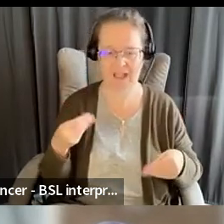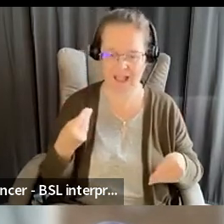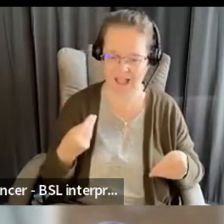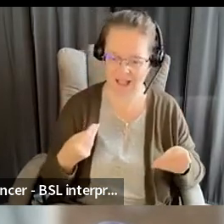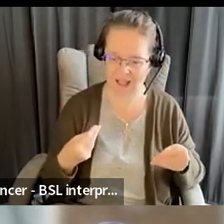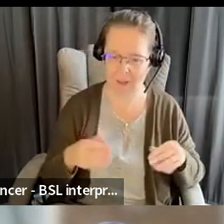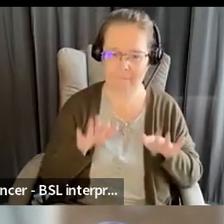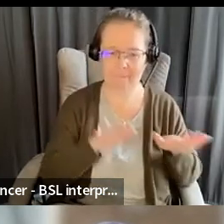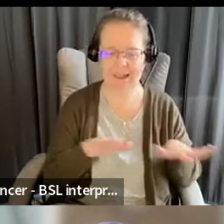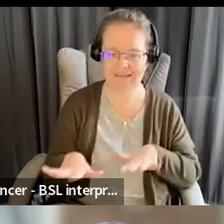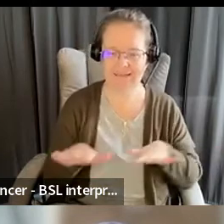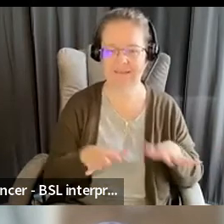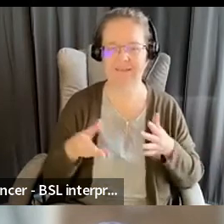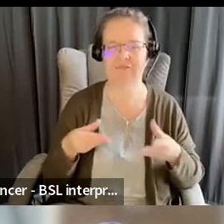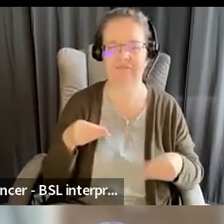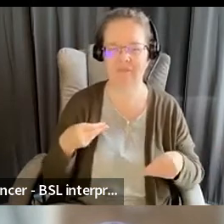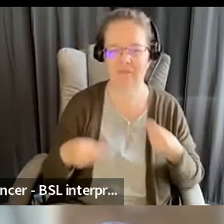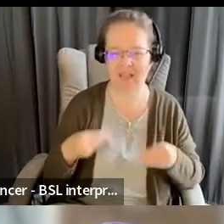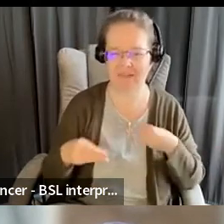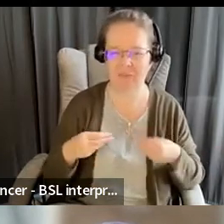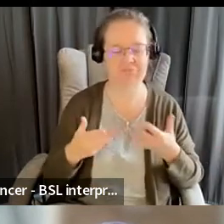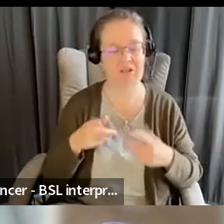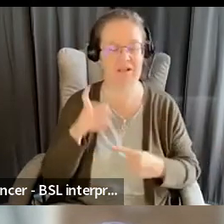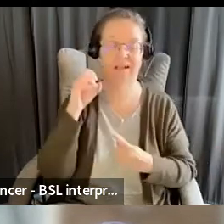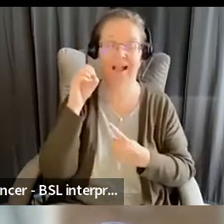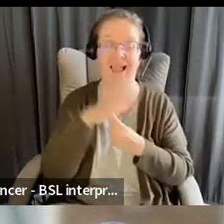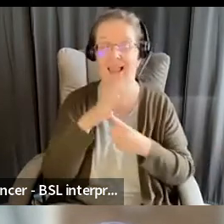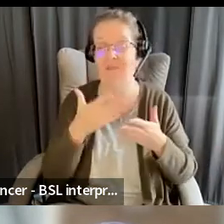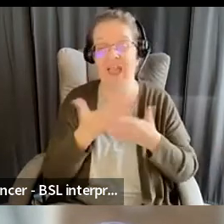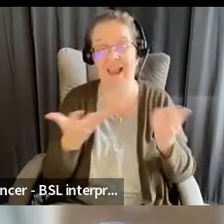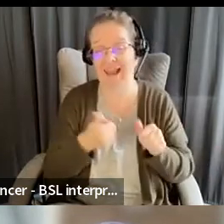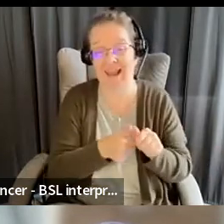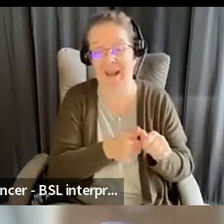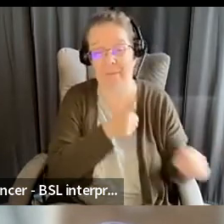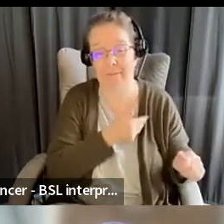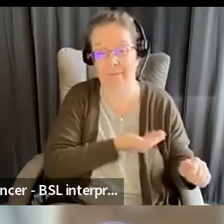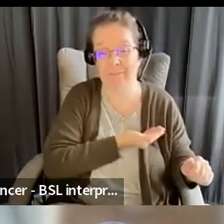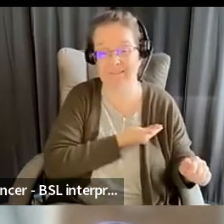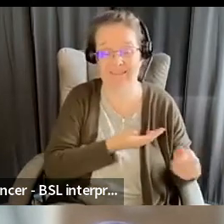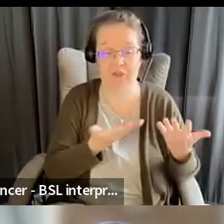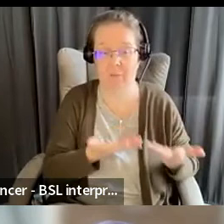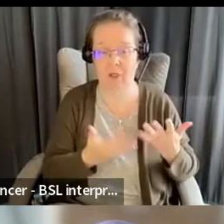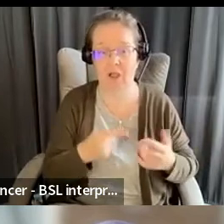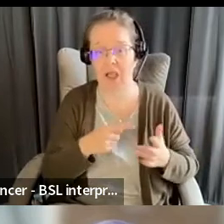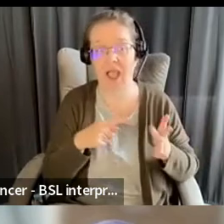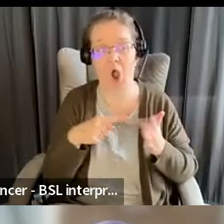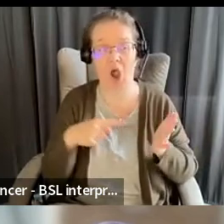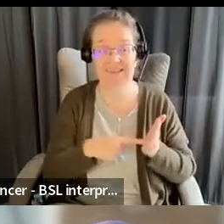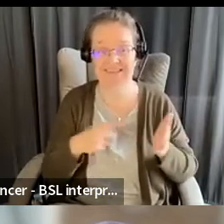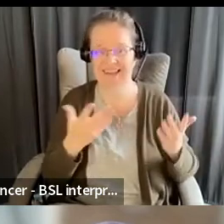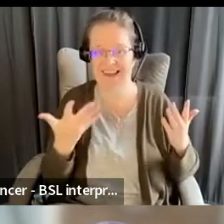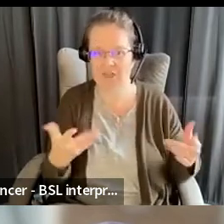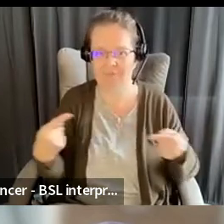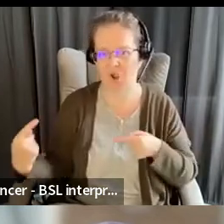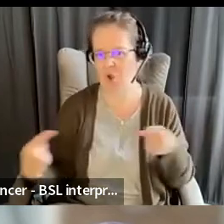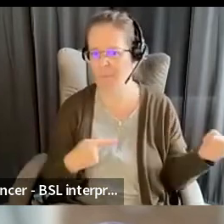key requirements for any employer in the UK at the moment, because the IT recruitment market has never been more competitive.